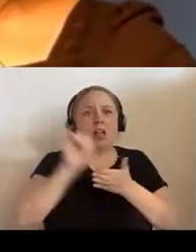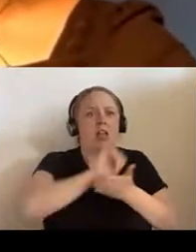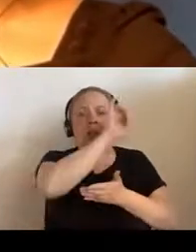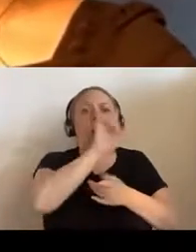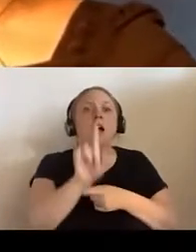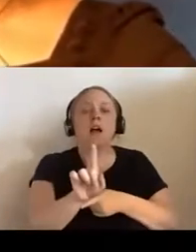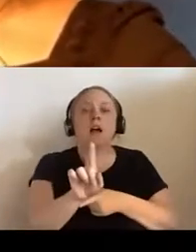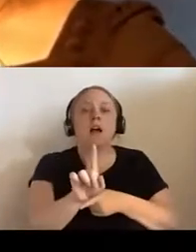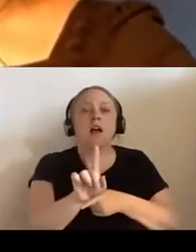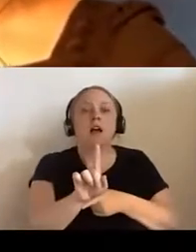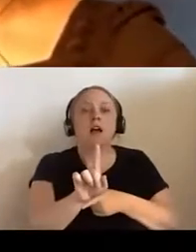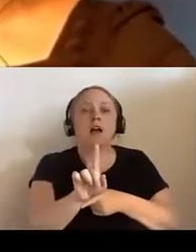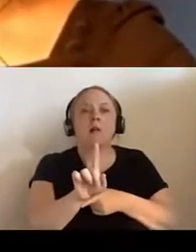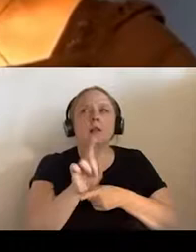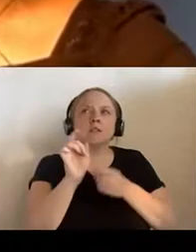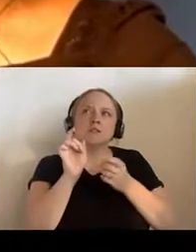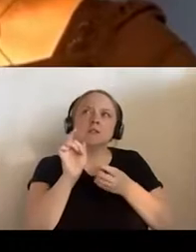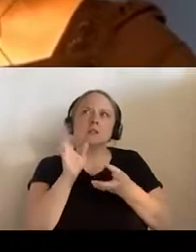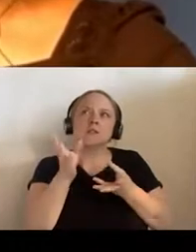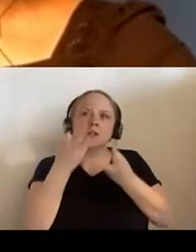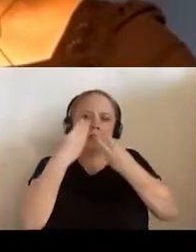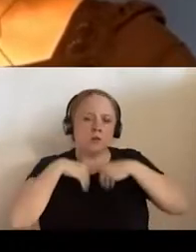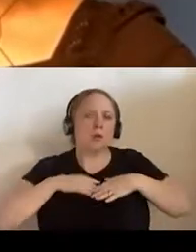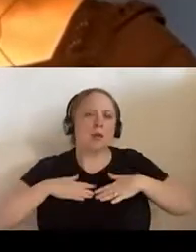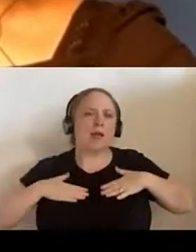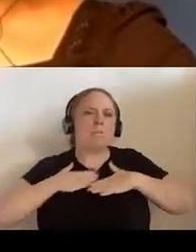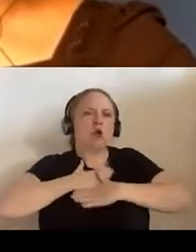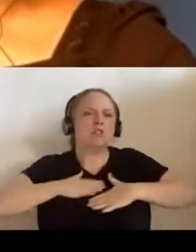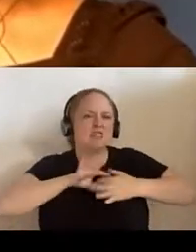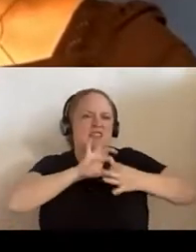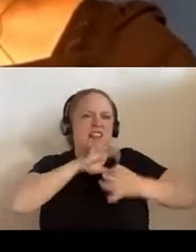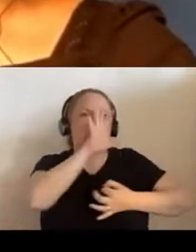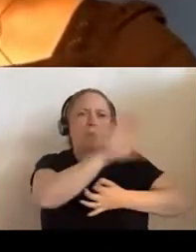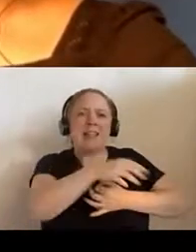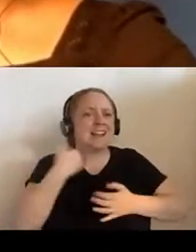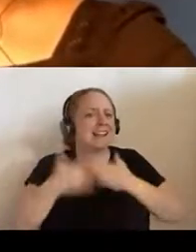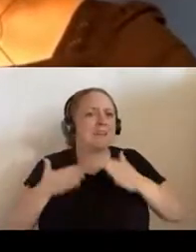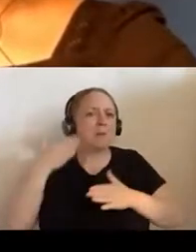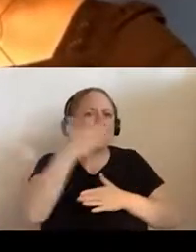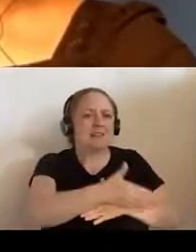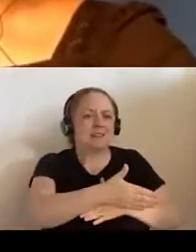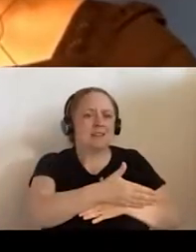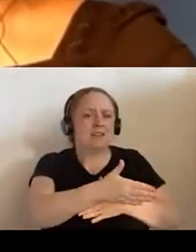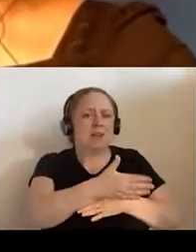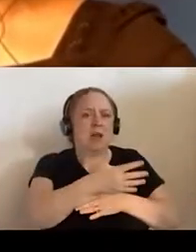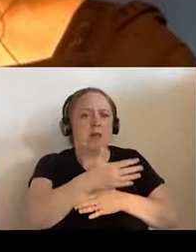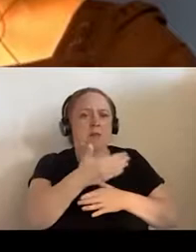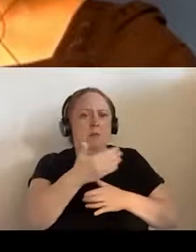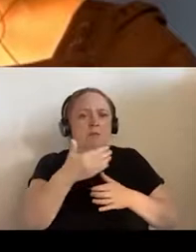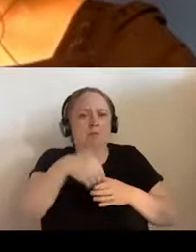to conceptualize and emotionally relate to somewhere I'd never been to as a part of the structure of my